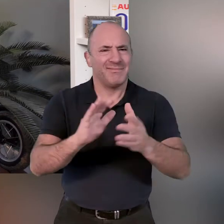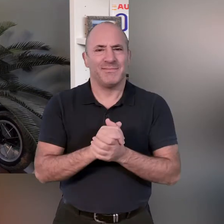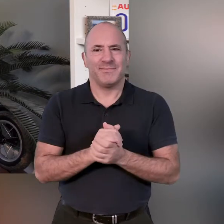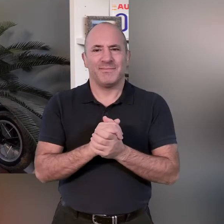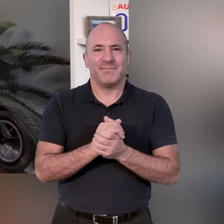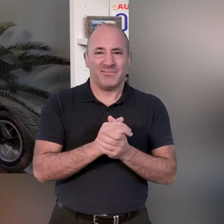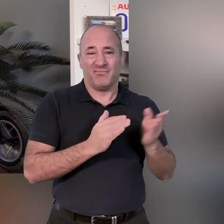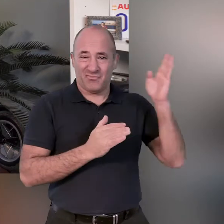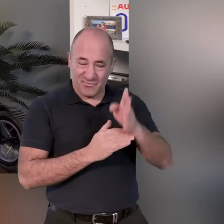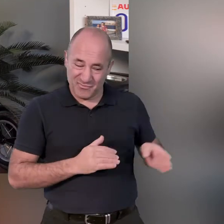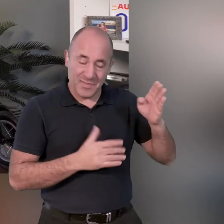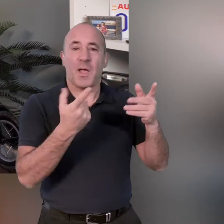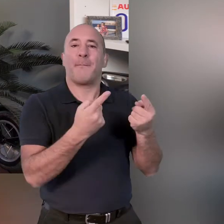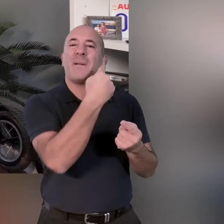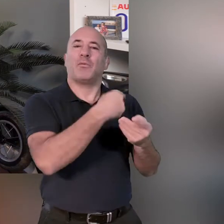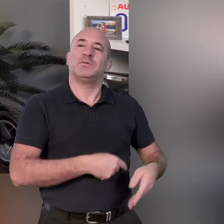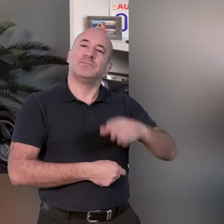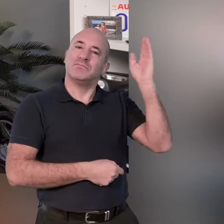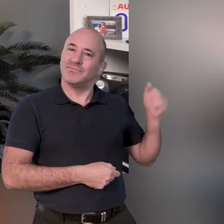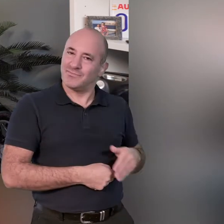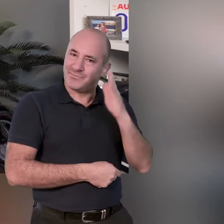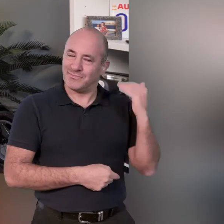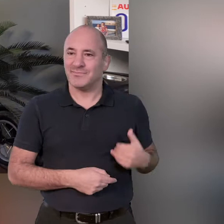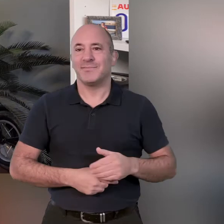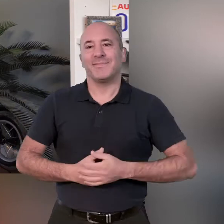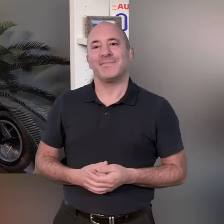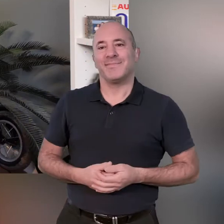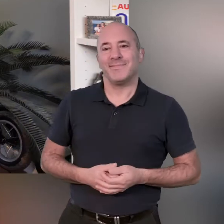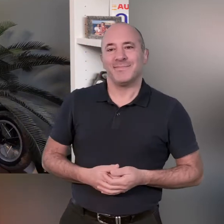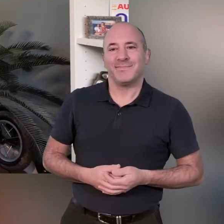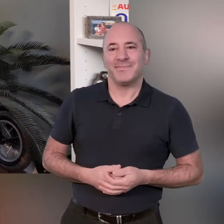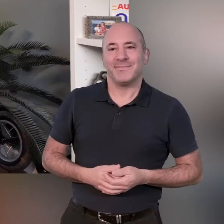do. Right, let's change direction here and go backwards.